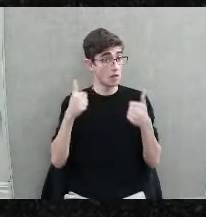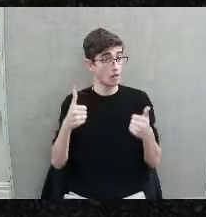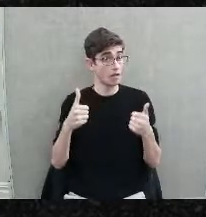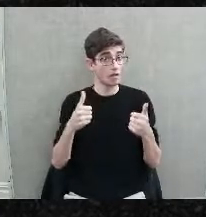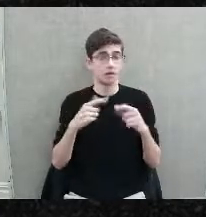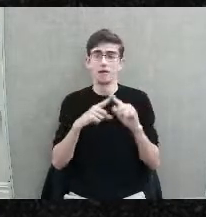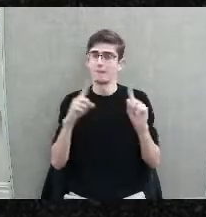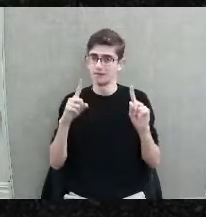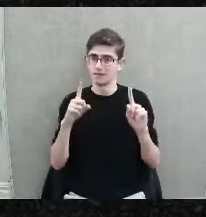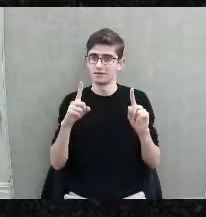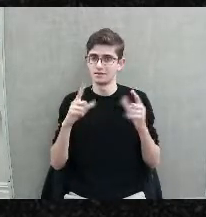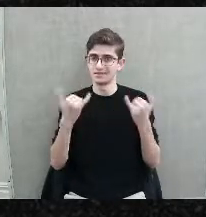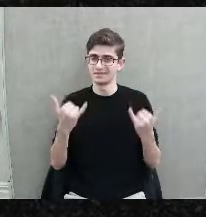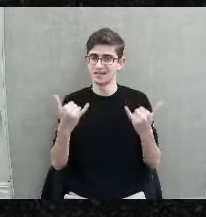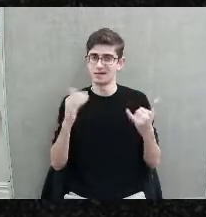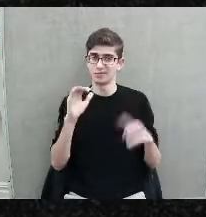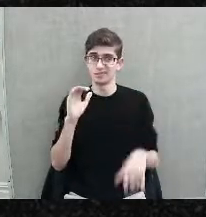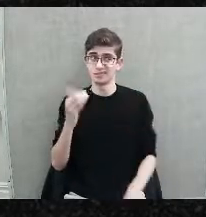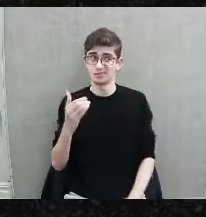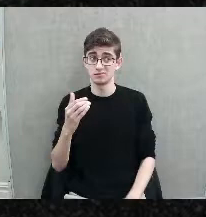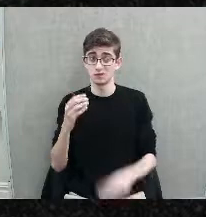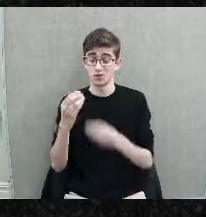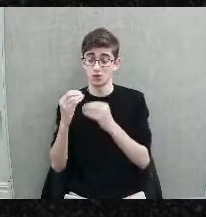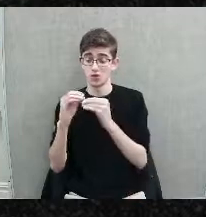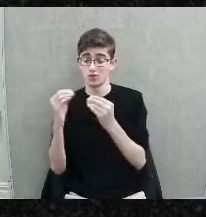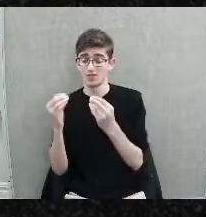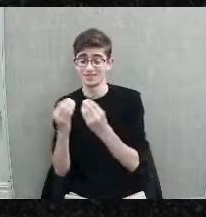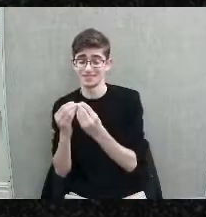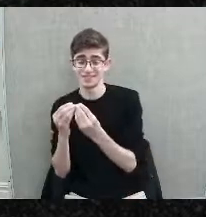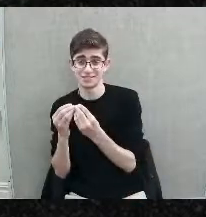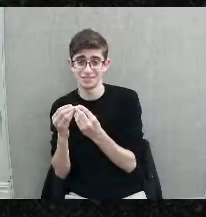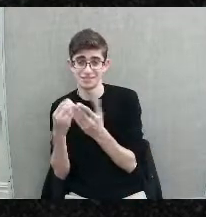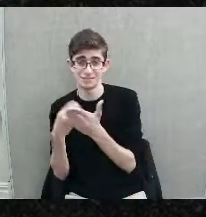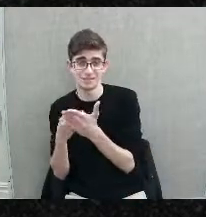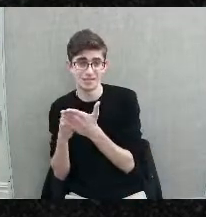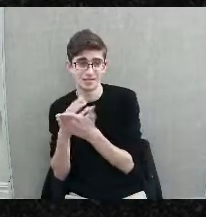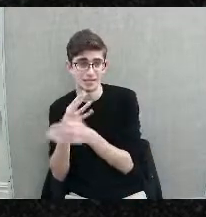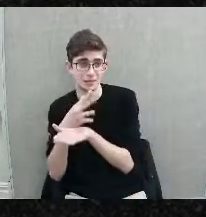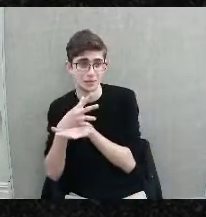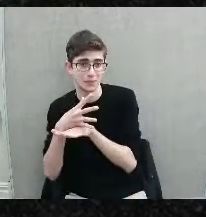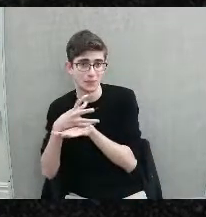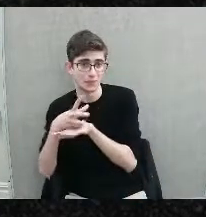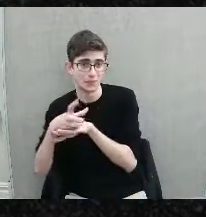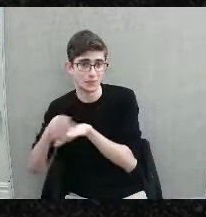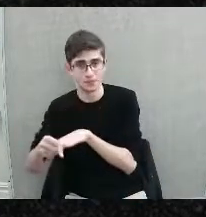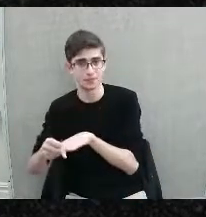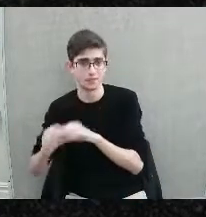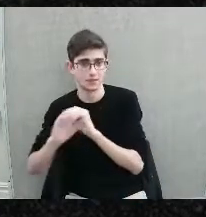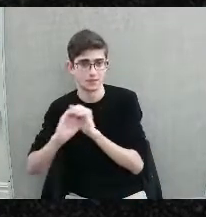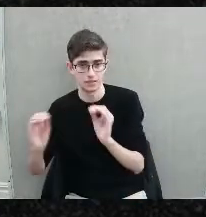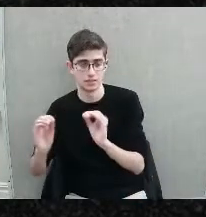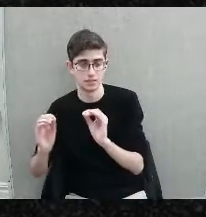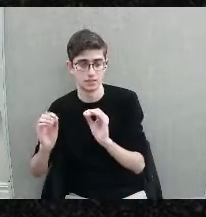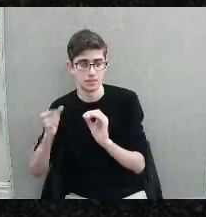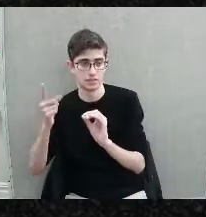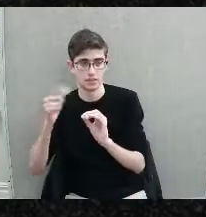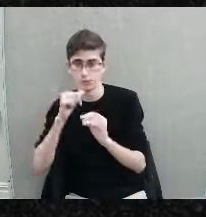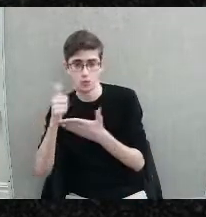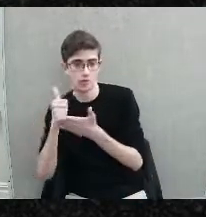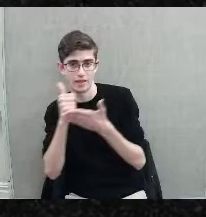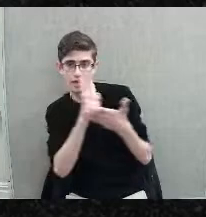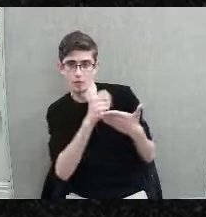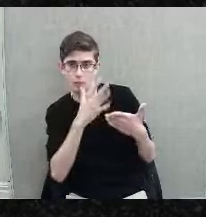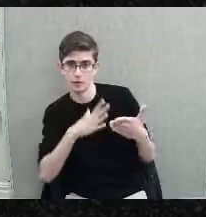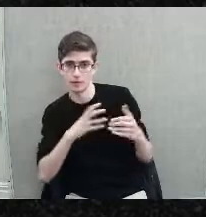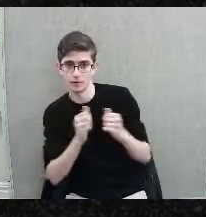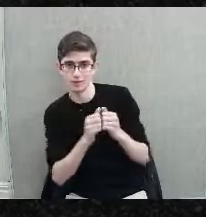no organizations or no funding for organizations that would help, for example, women with HIV